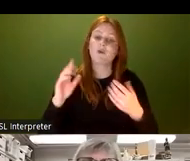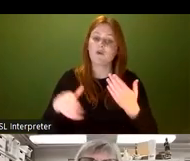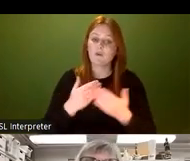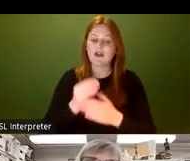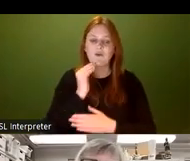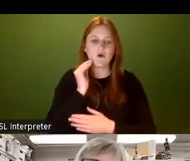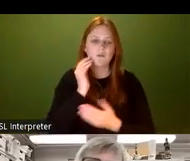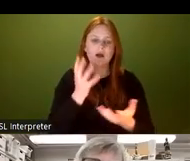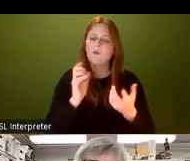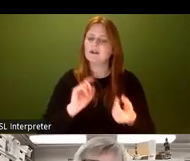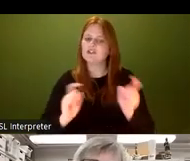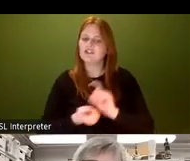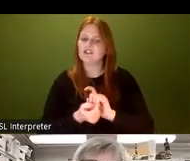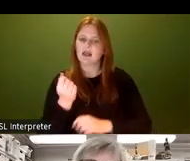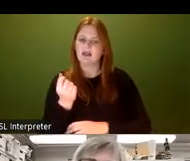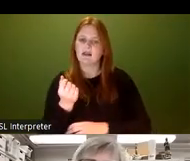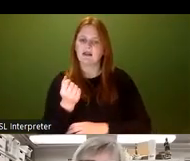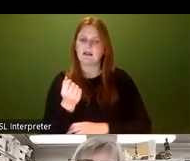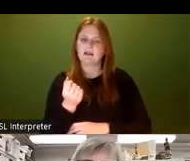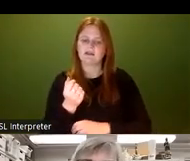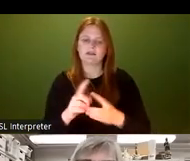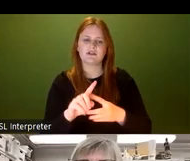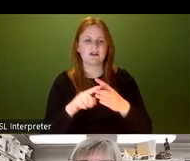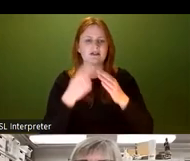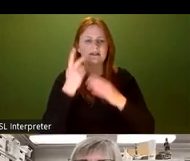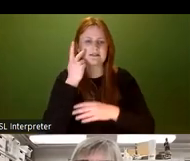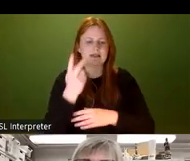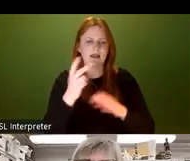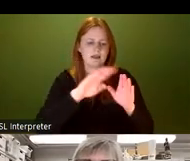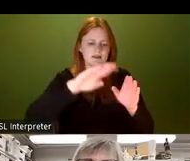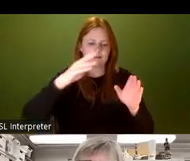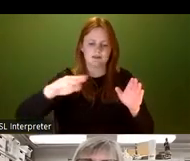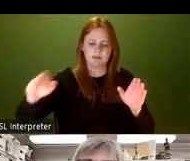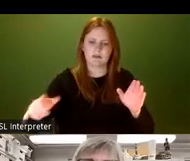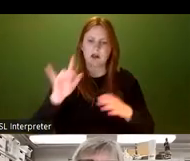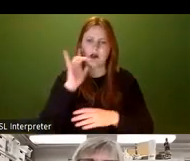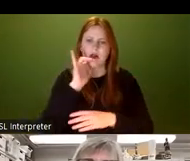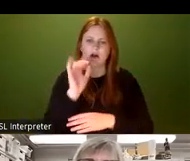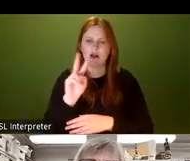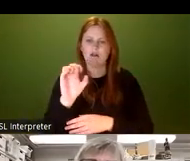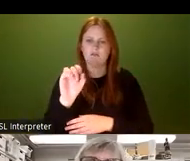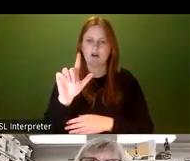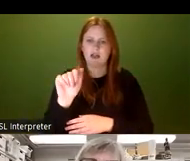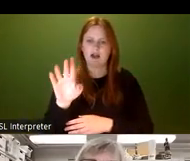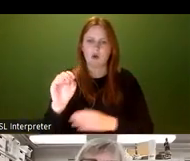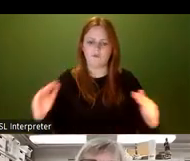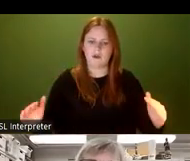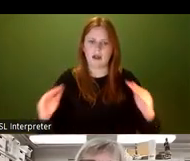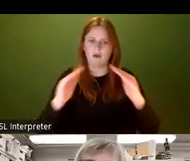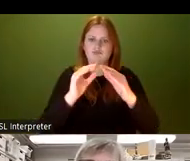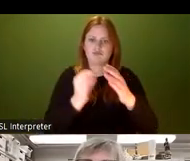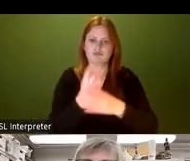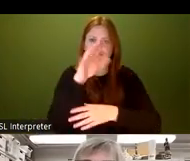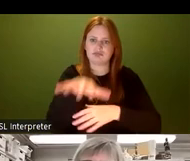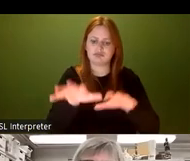started seeing this wedge shape like a volcano almost, and cut